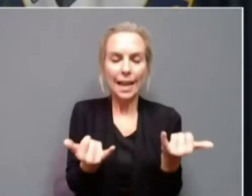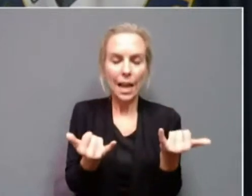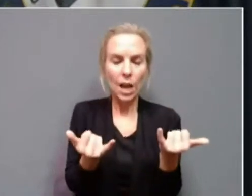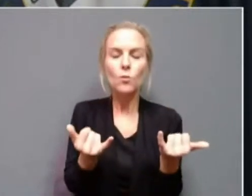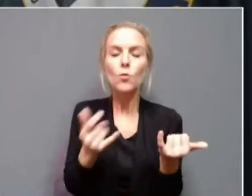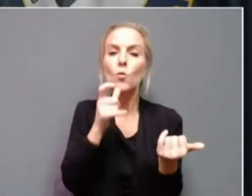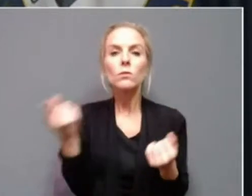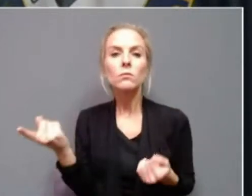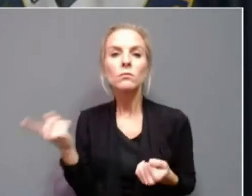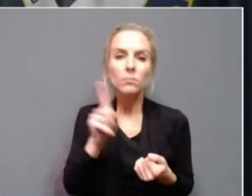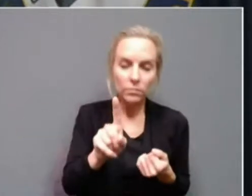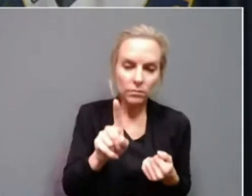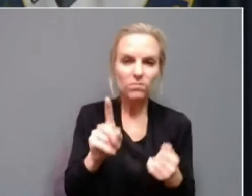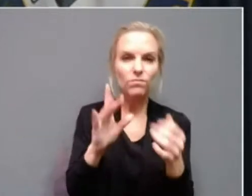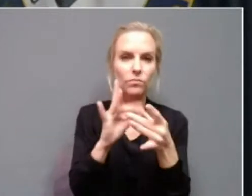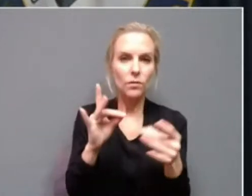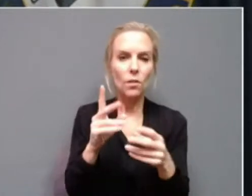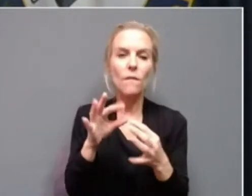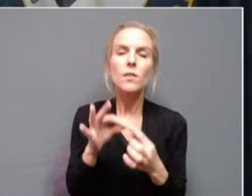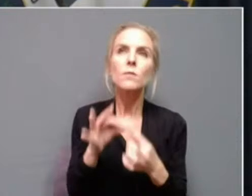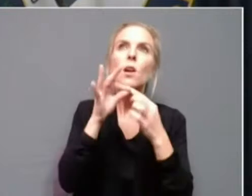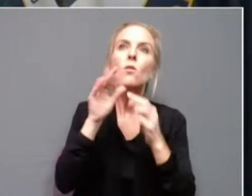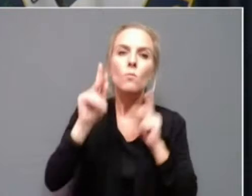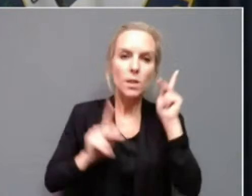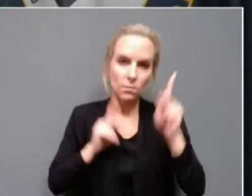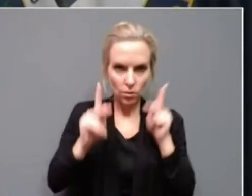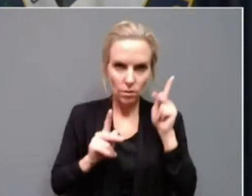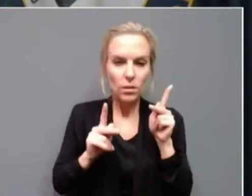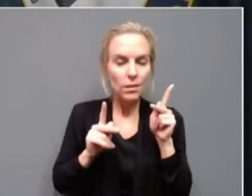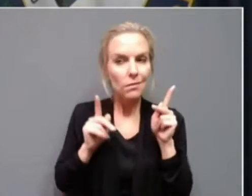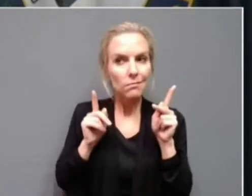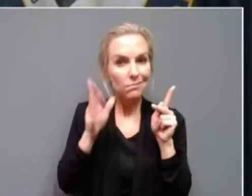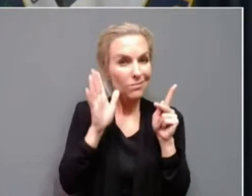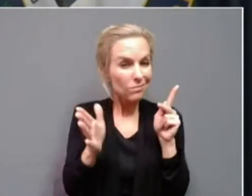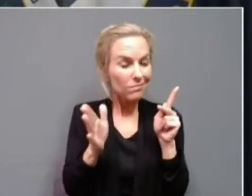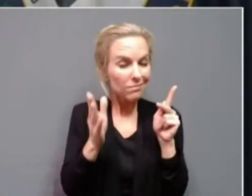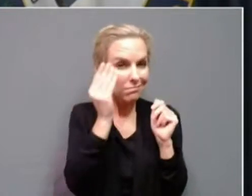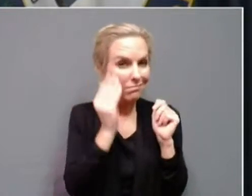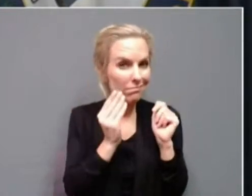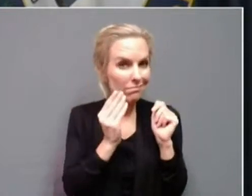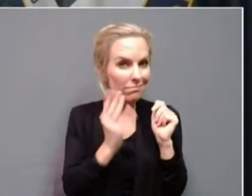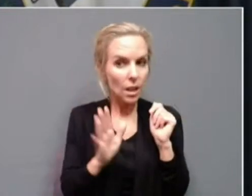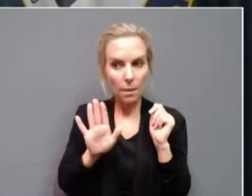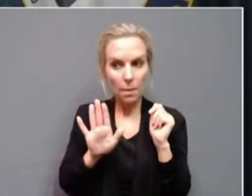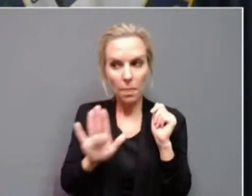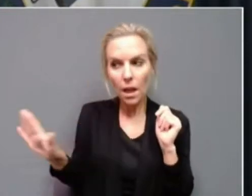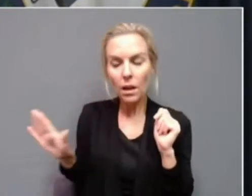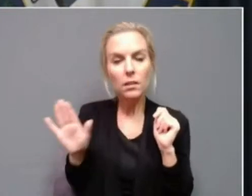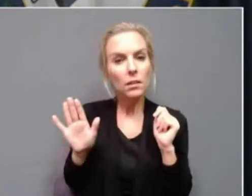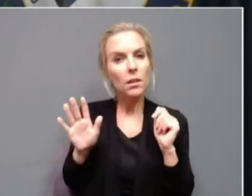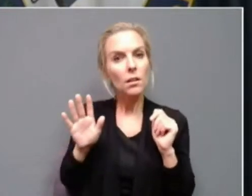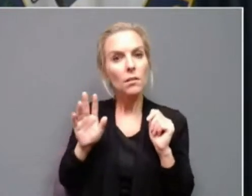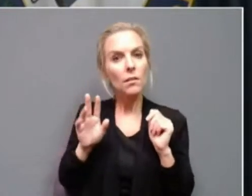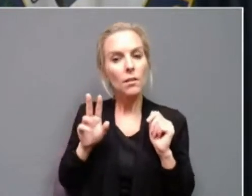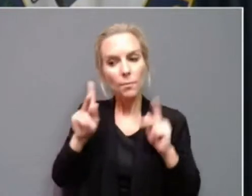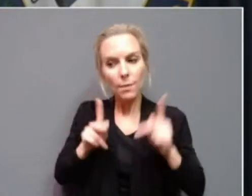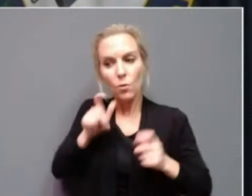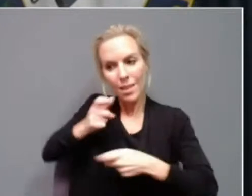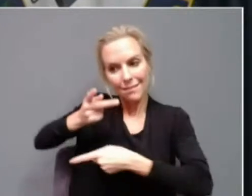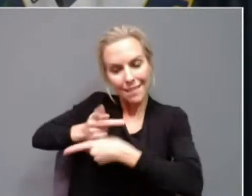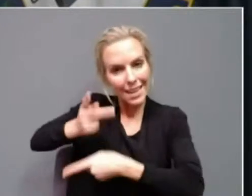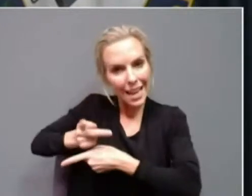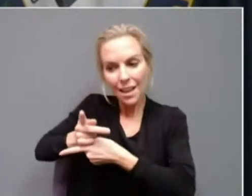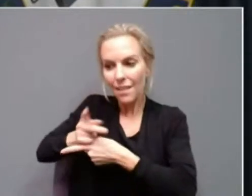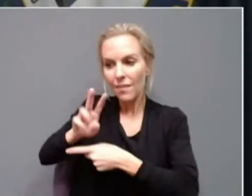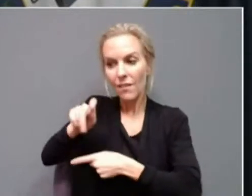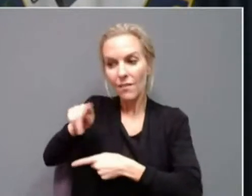very special people that I think will tell you if their folks that they were taking care of, would have had the